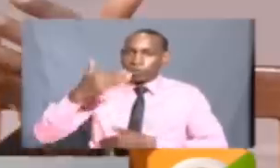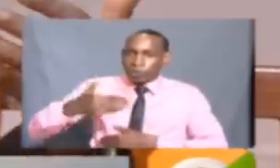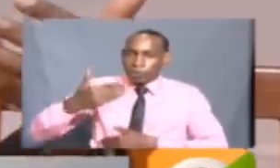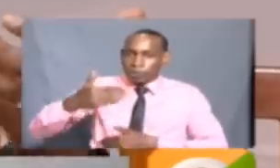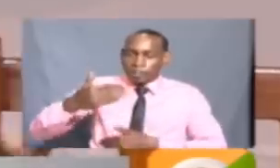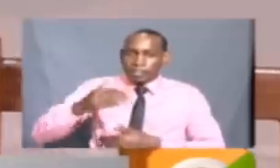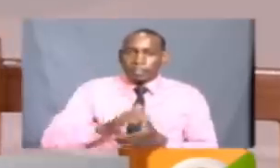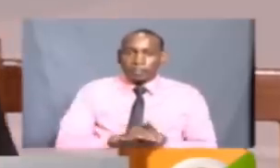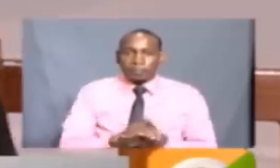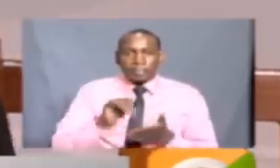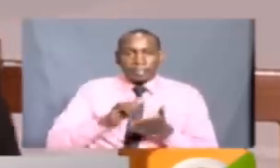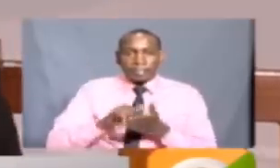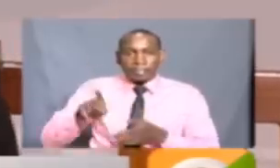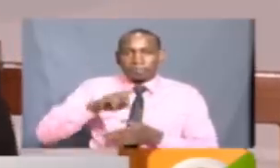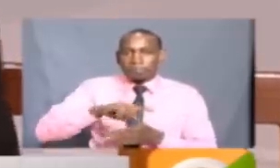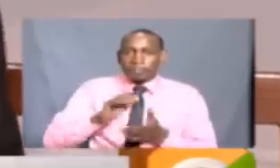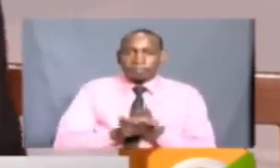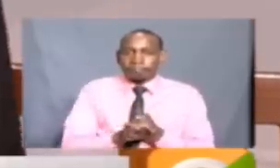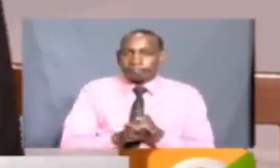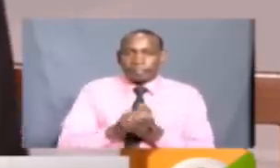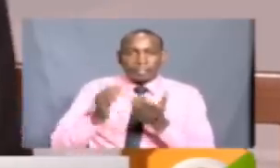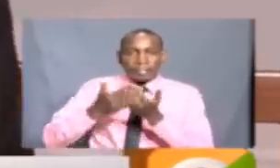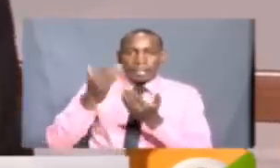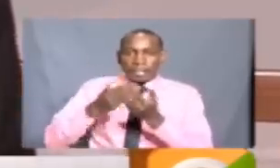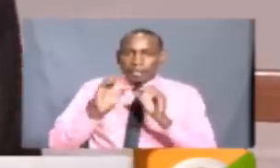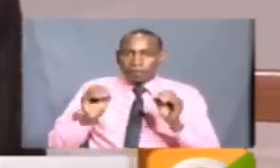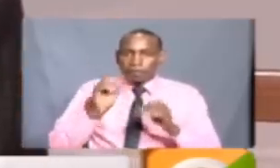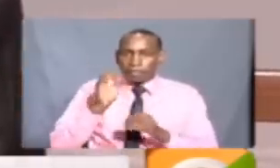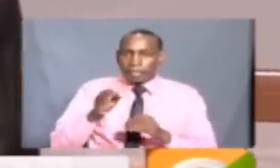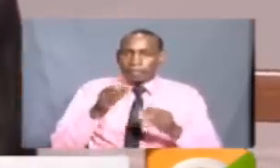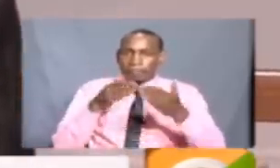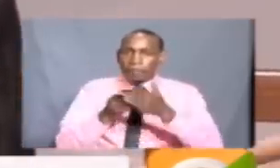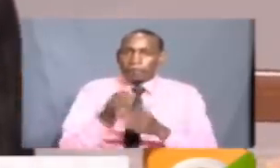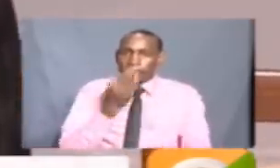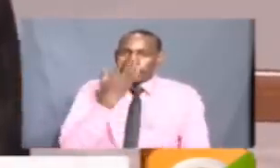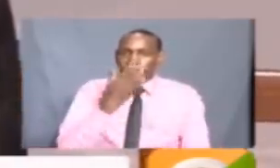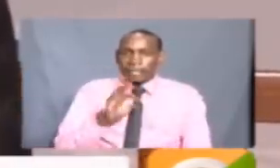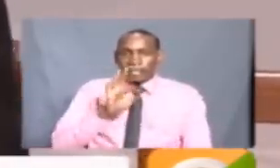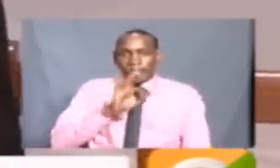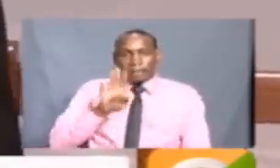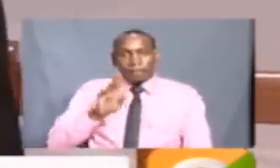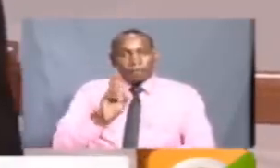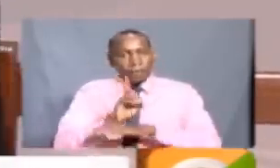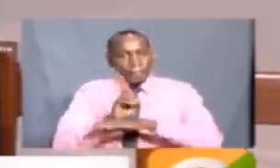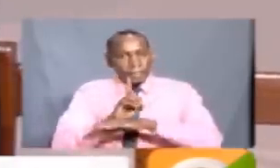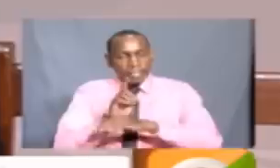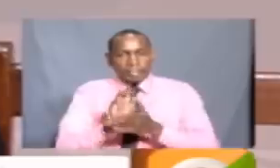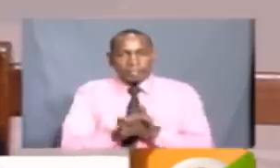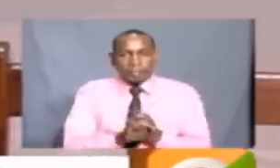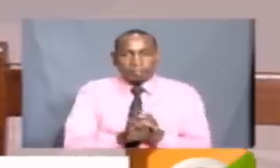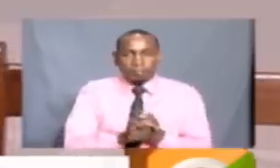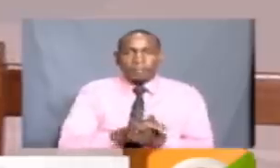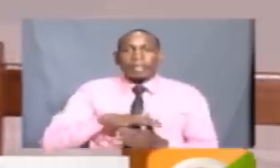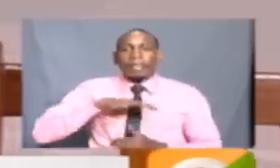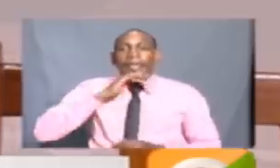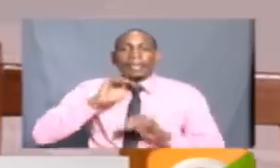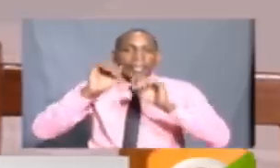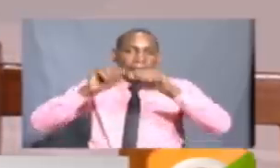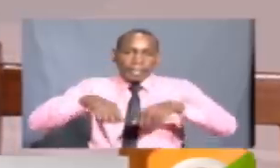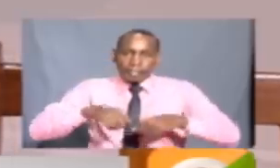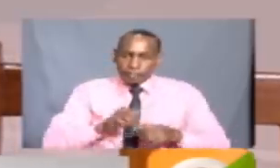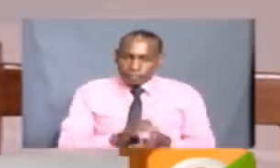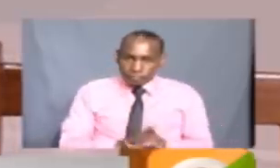which we take for granted. If you are denied that air for just about 3-4 minutes, you are kaput. You're gone. You are